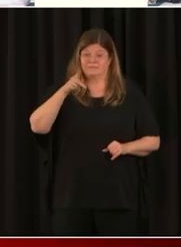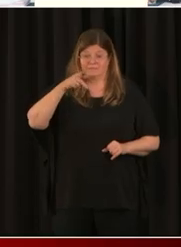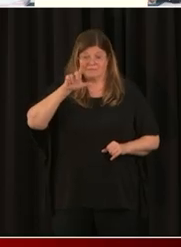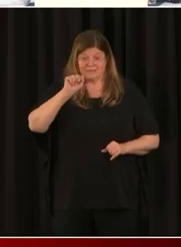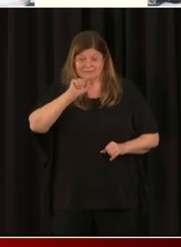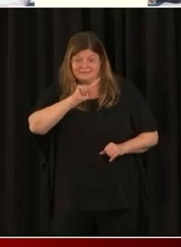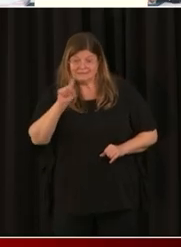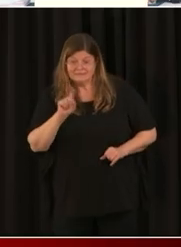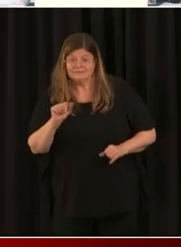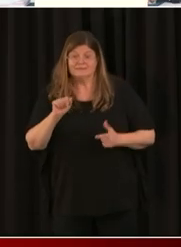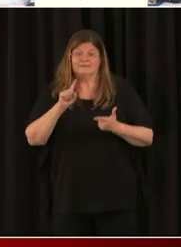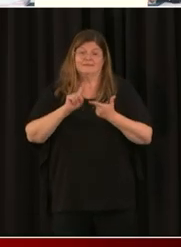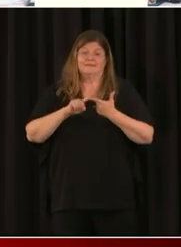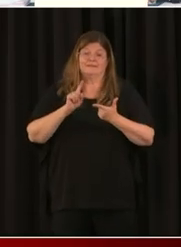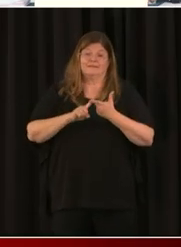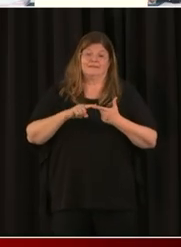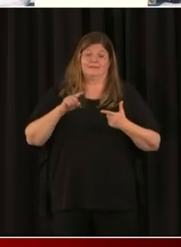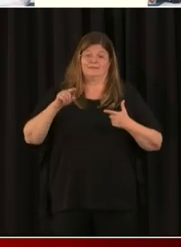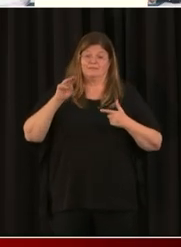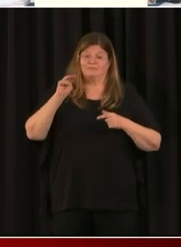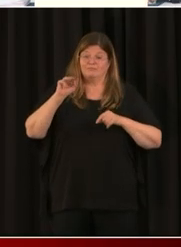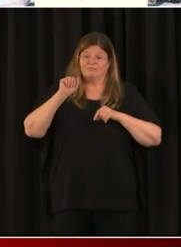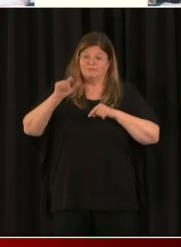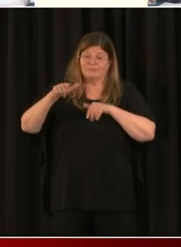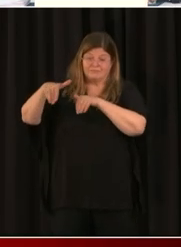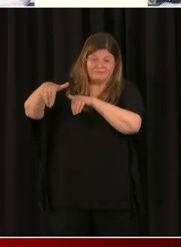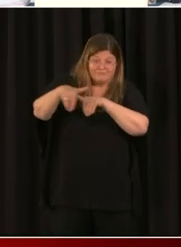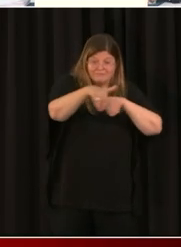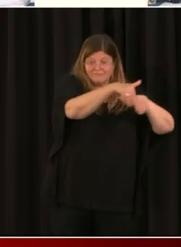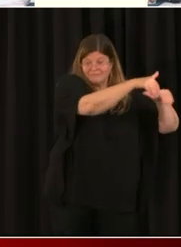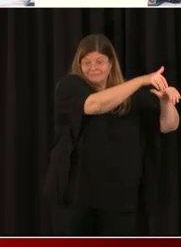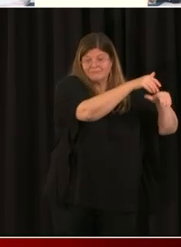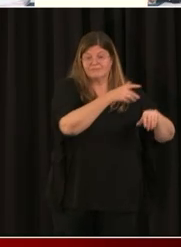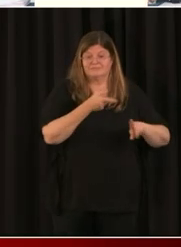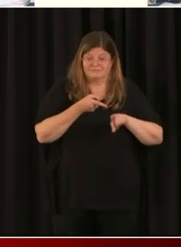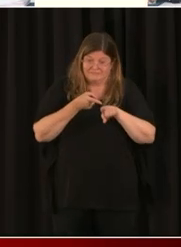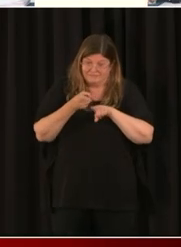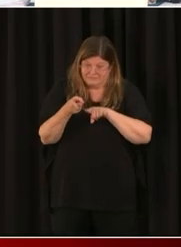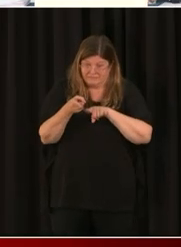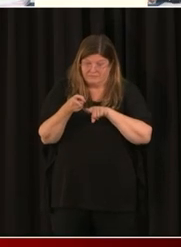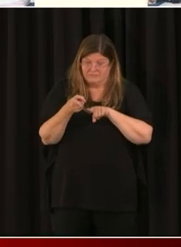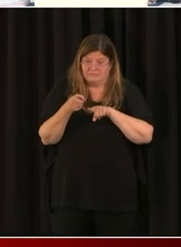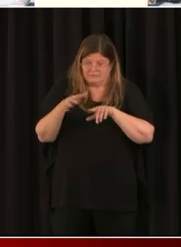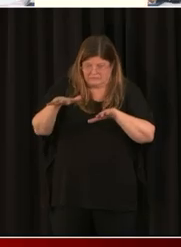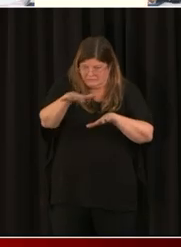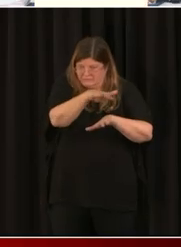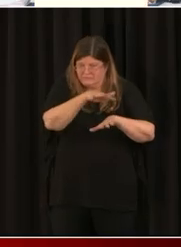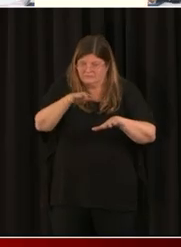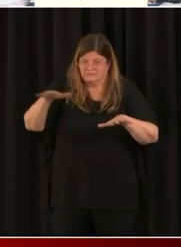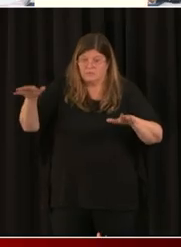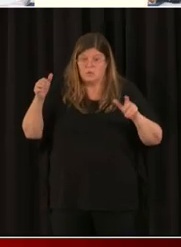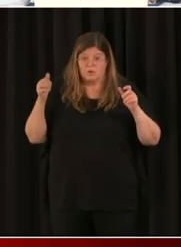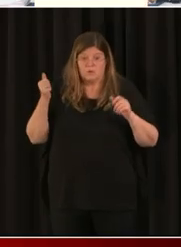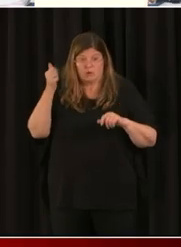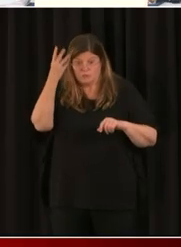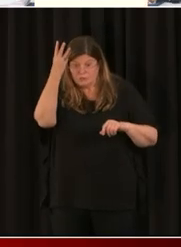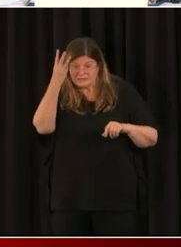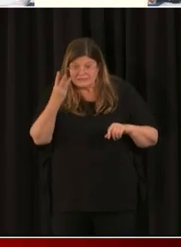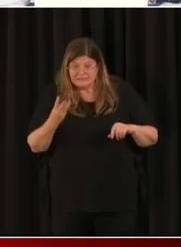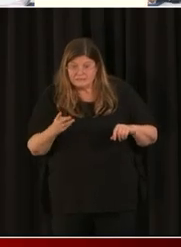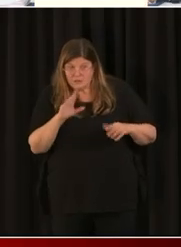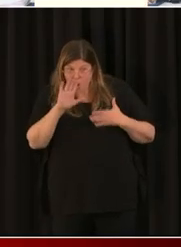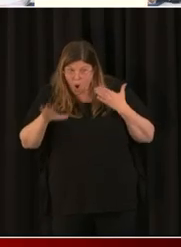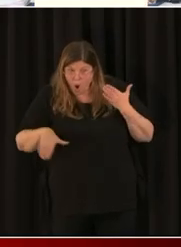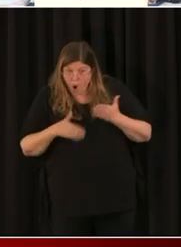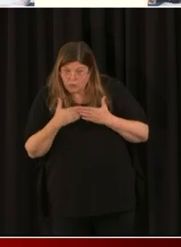on the Ellipse. We expect those to be primarily the gathering places for some of the demonstrations. And that's all on Wednesday?